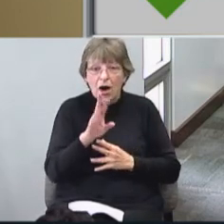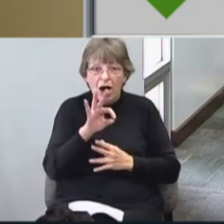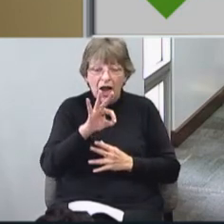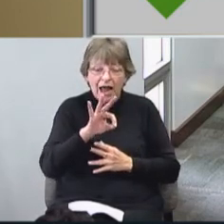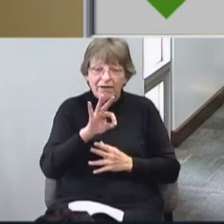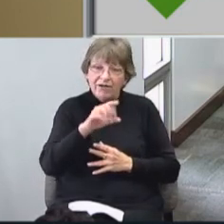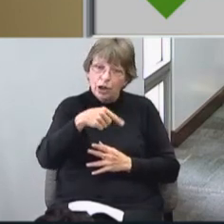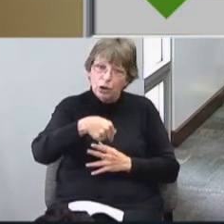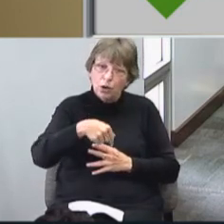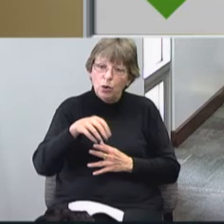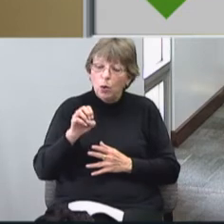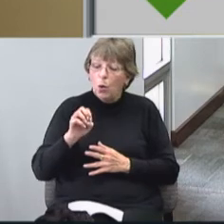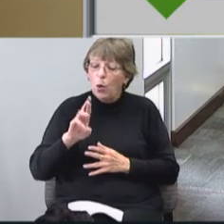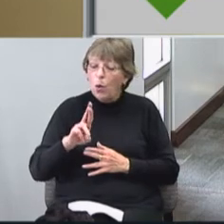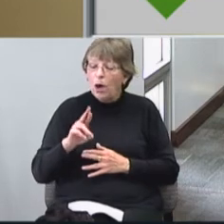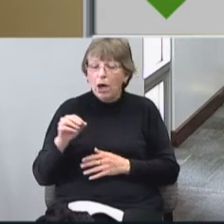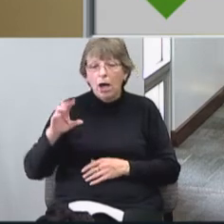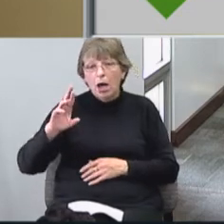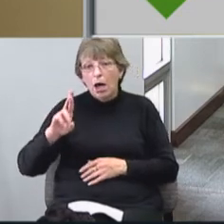there are